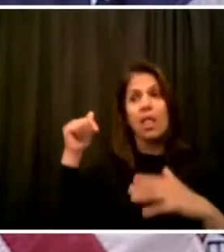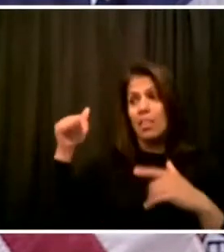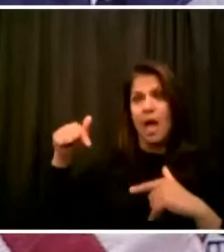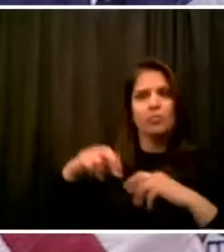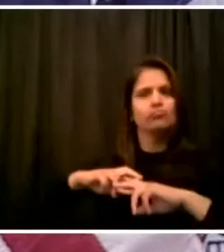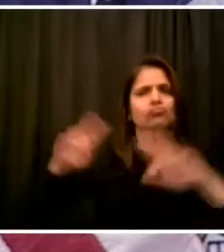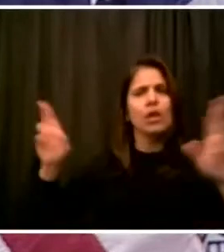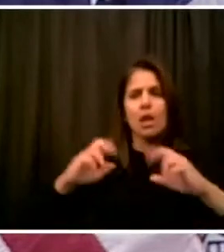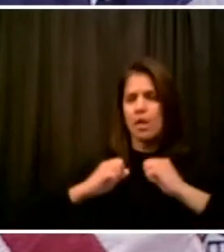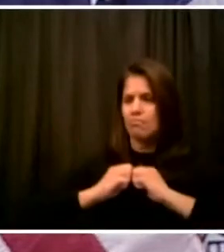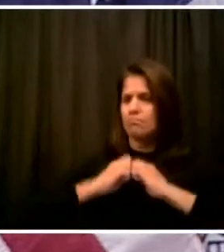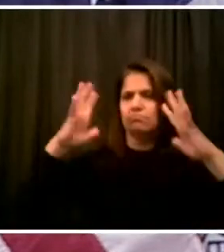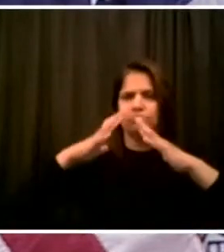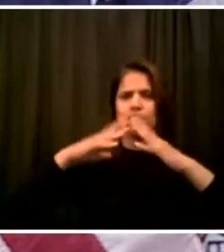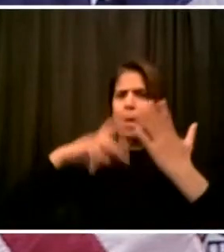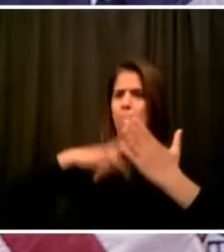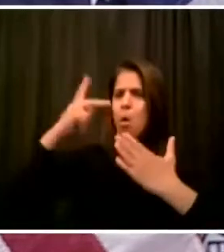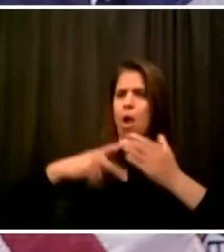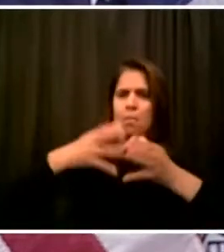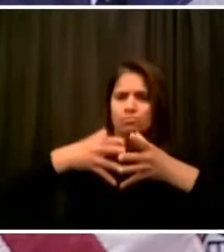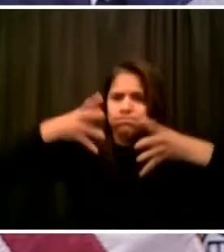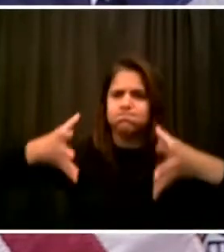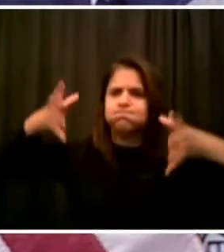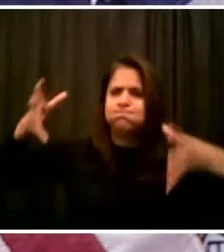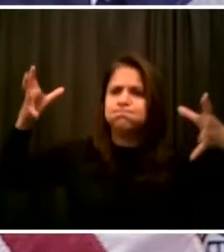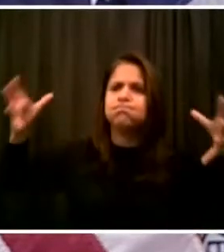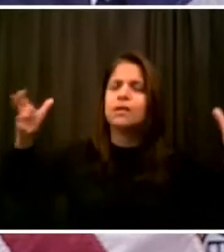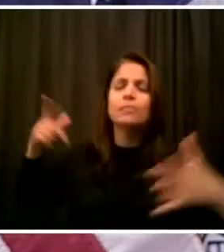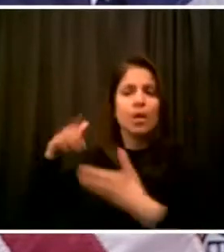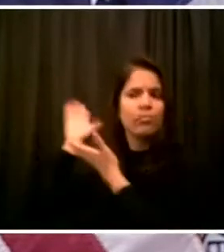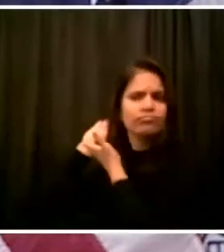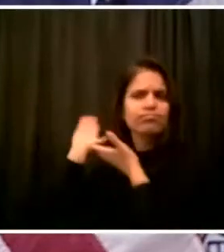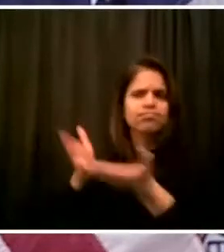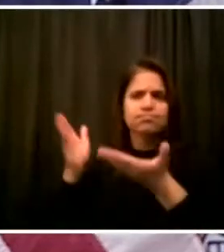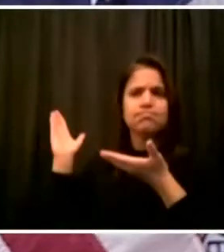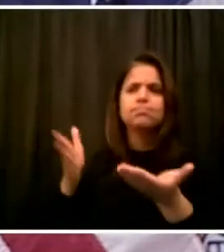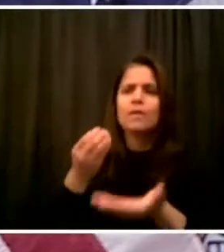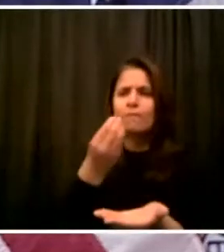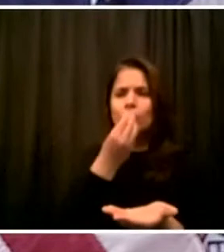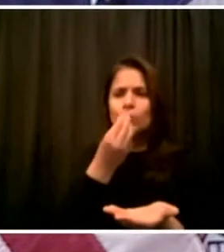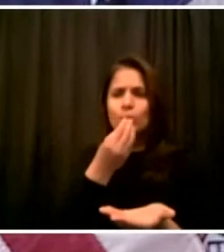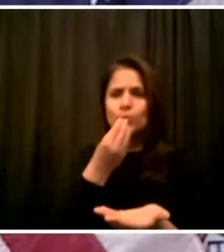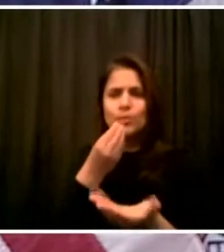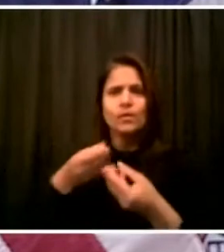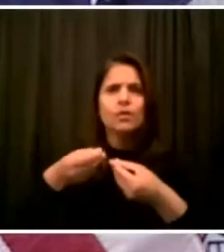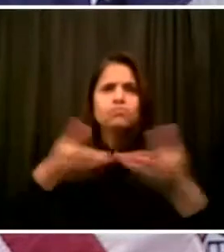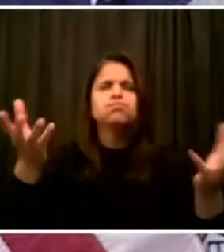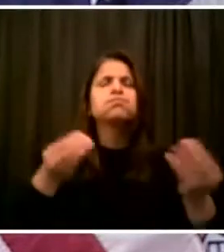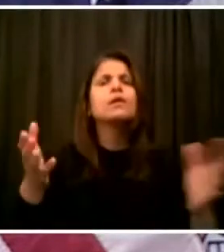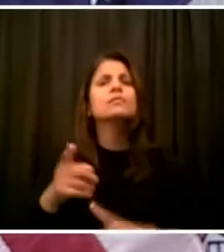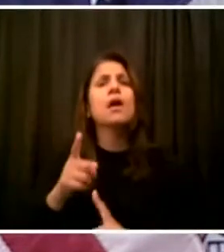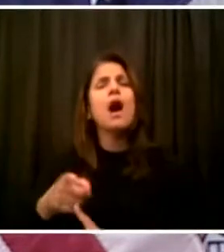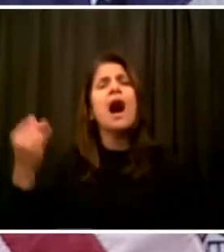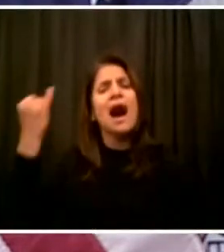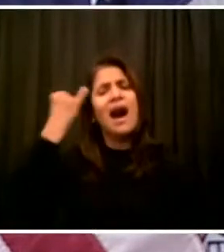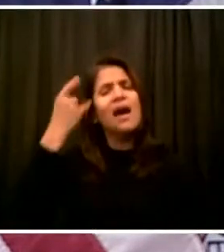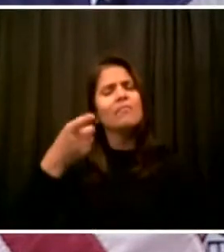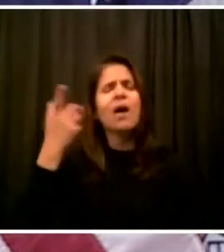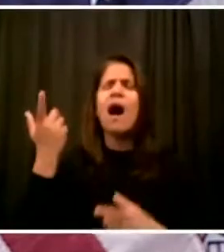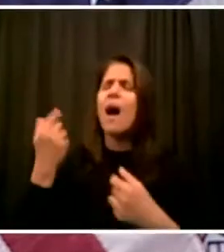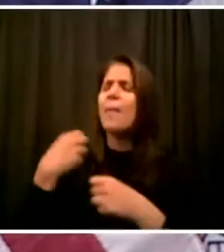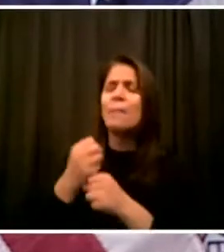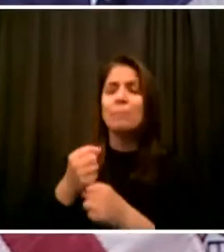human beings involved, your point is right. They need to replace it immediately. So anyone who gets food that's not the right quality, we need